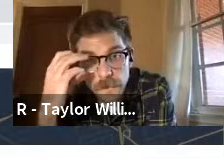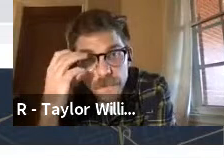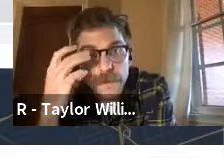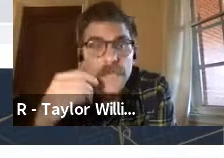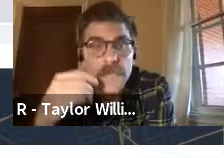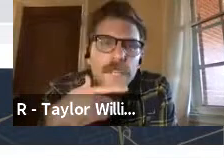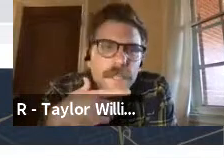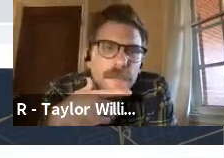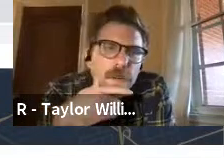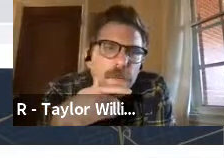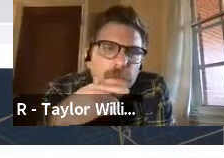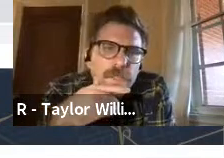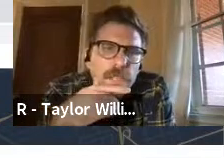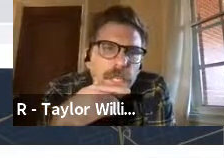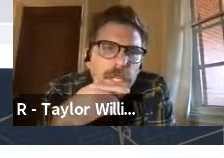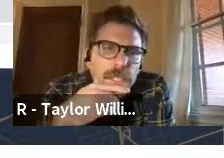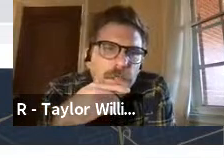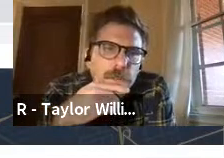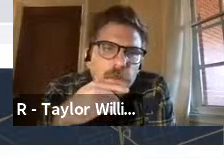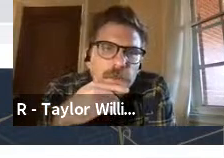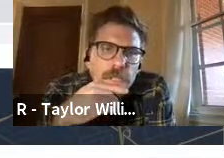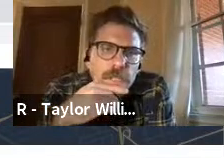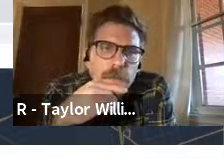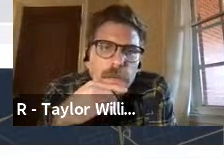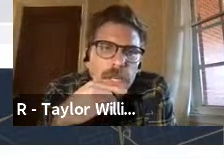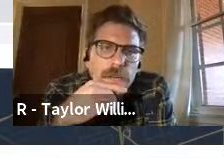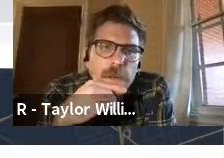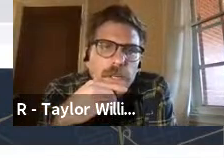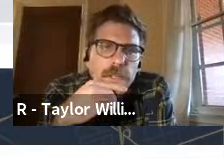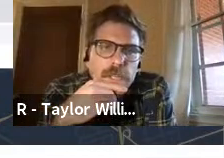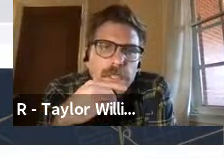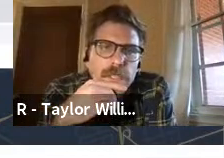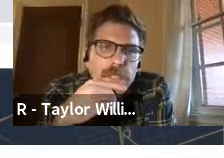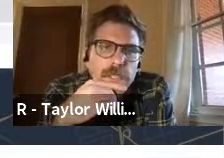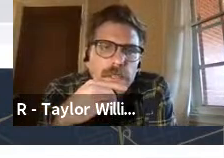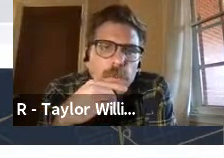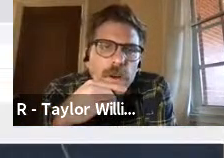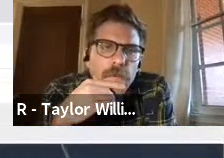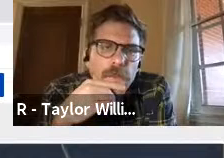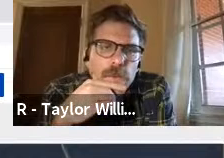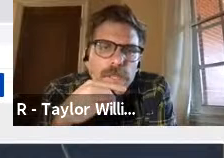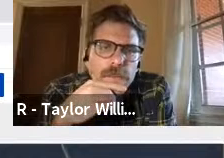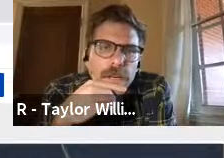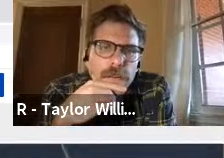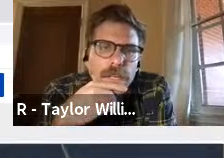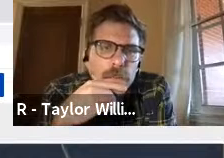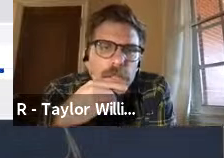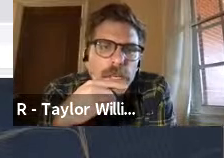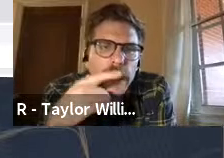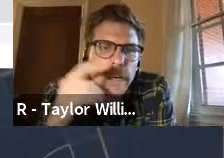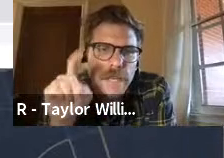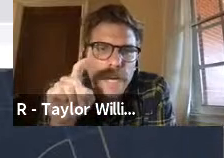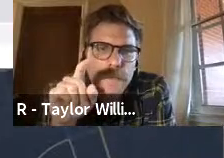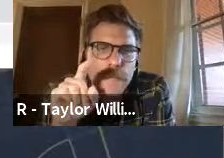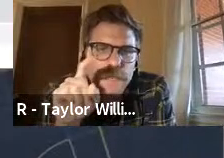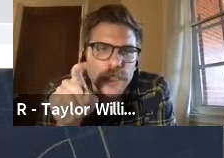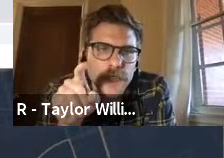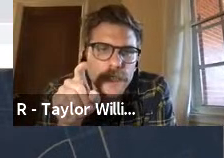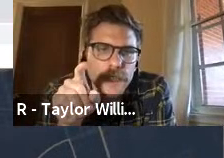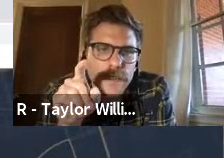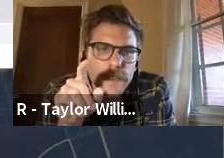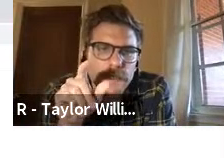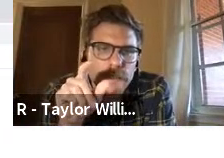of course. So actually, Jessica, if you want to click into the trees subcommittee, maybe we can look in one of the tools is already available, that top,